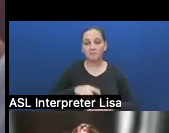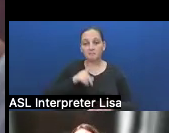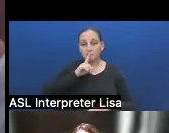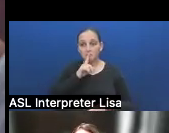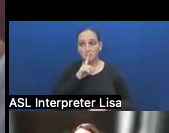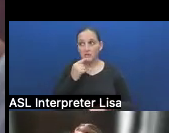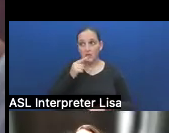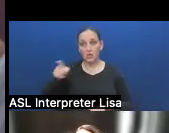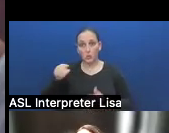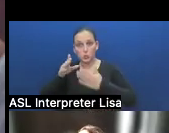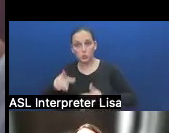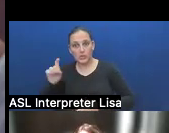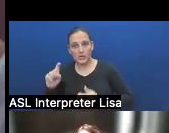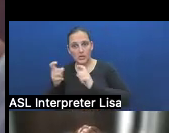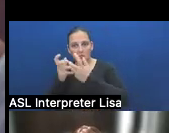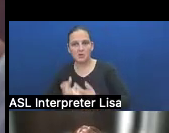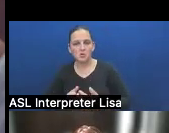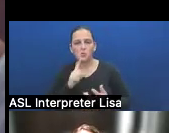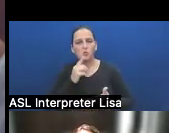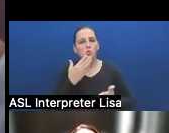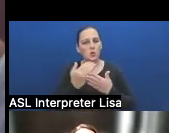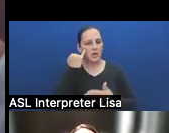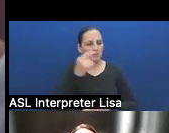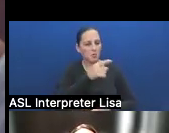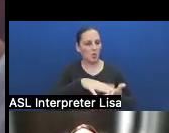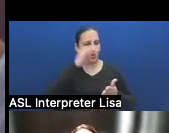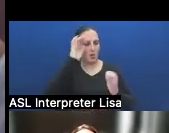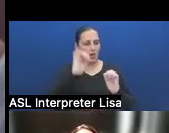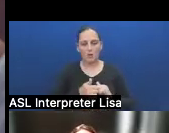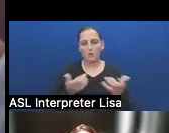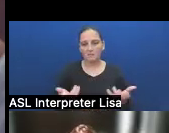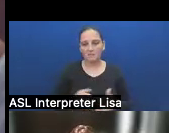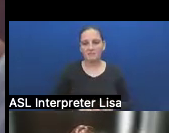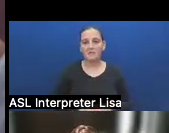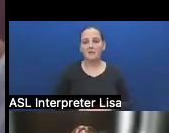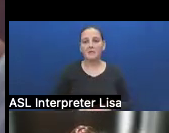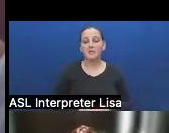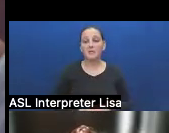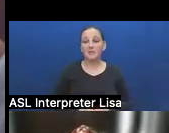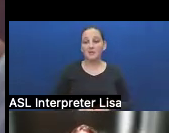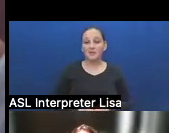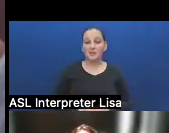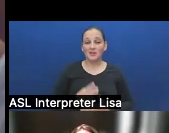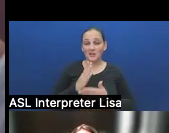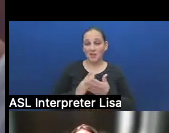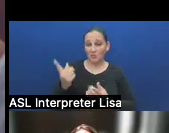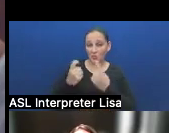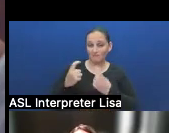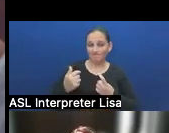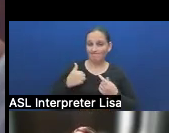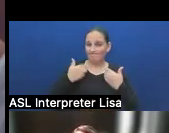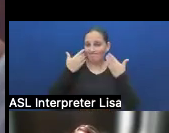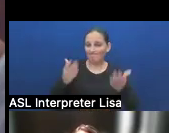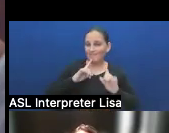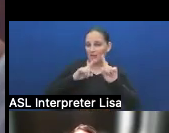needs the accommodation, because it's just good to learn how to do that. So I don't have answers on some of this still, but